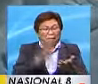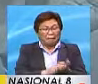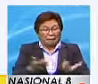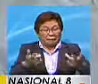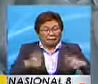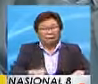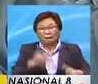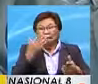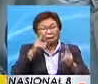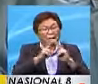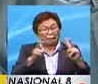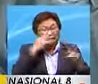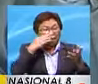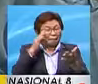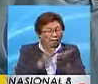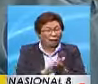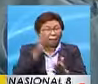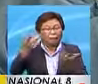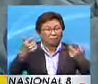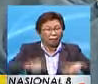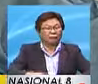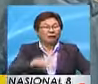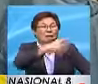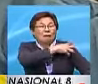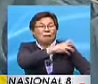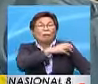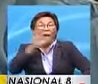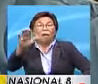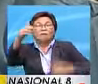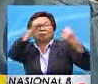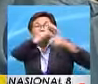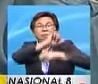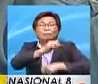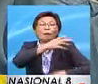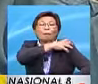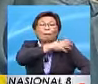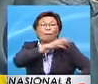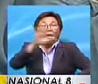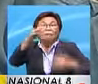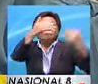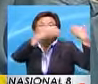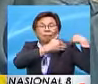to pay. The authorities have a duty